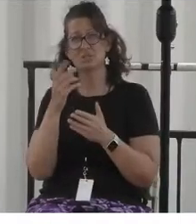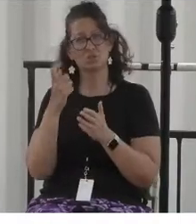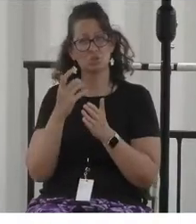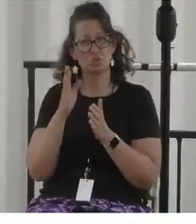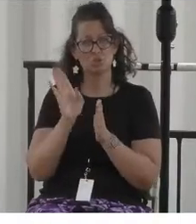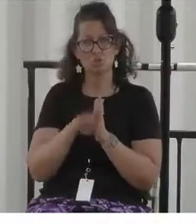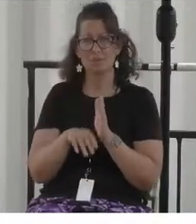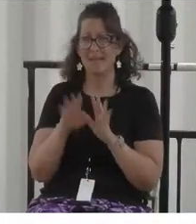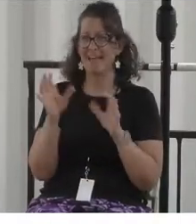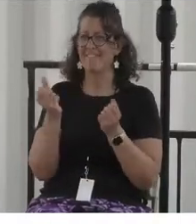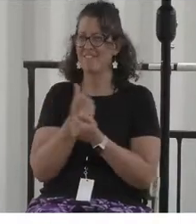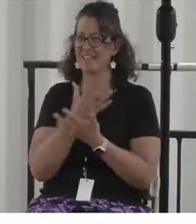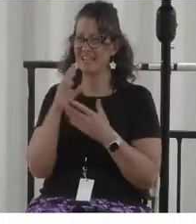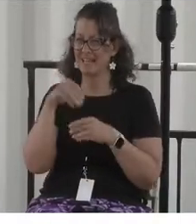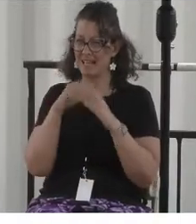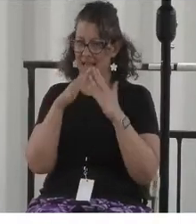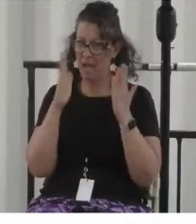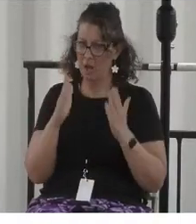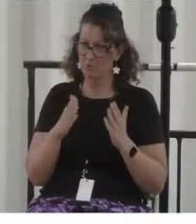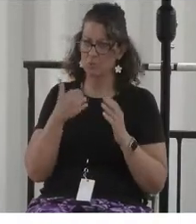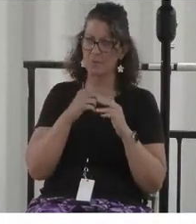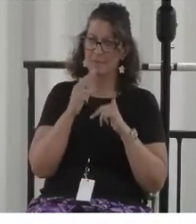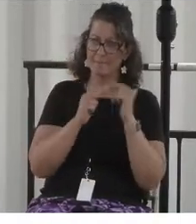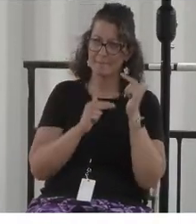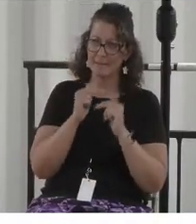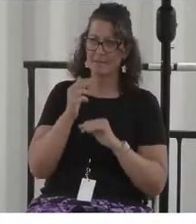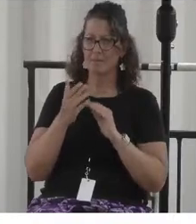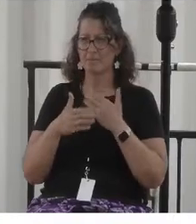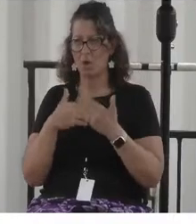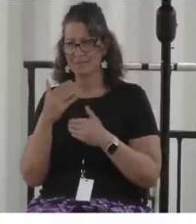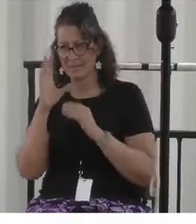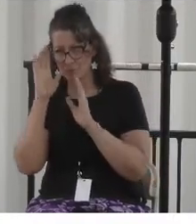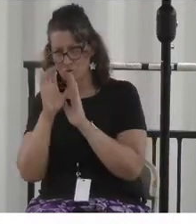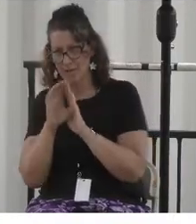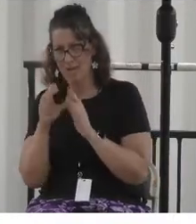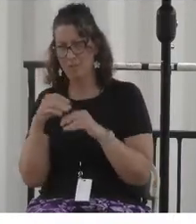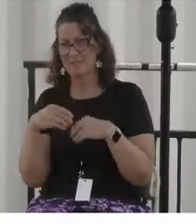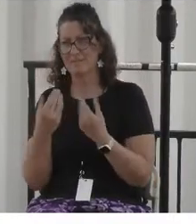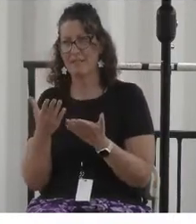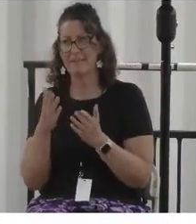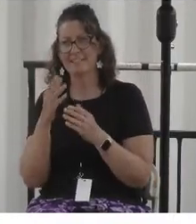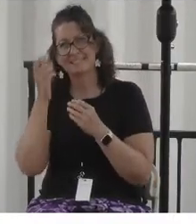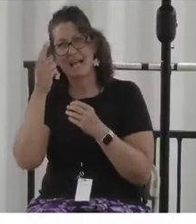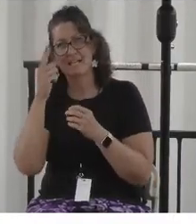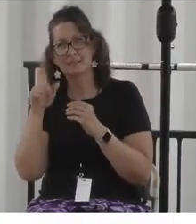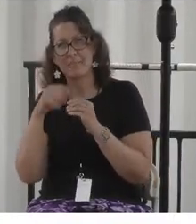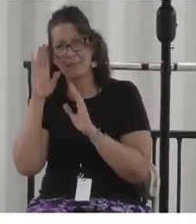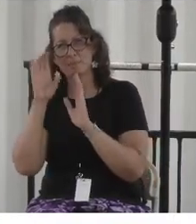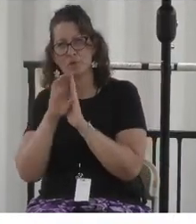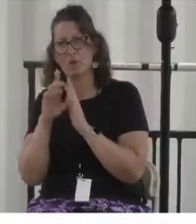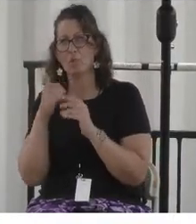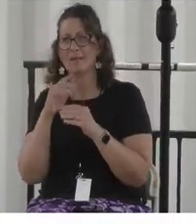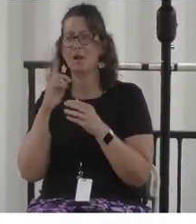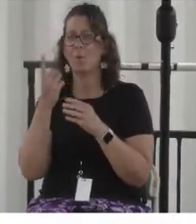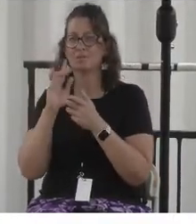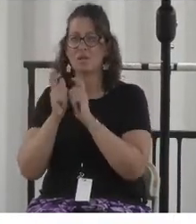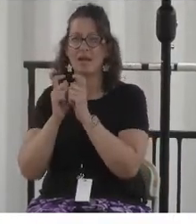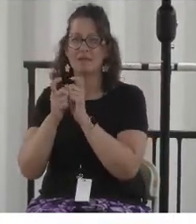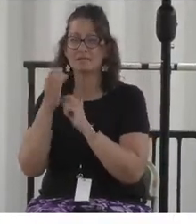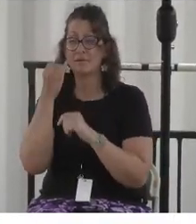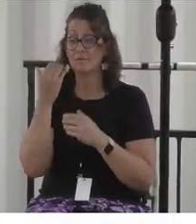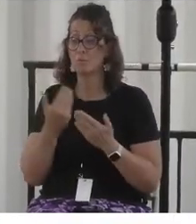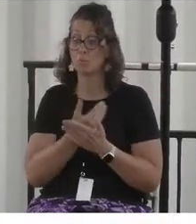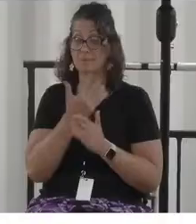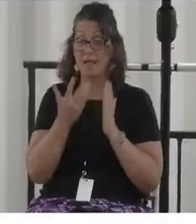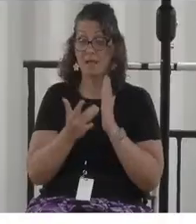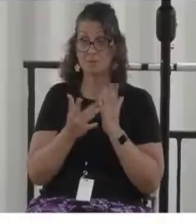operate them, we process the imagery, and then we deliver some insights on the other end of that imagery, we can constantly iterate. So if there's some new technology